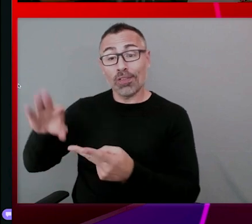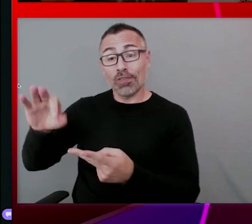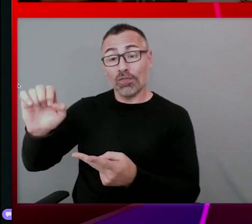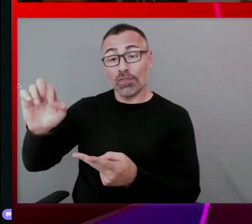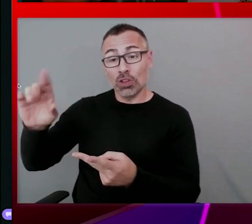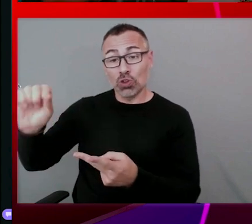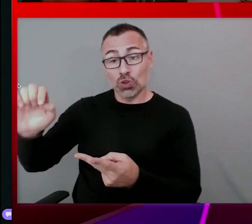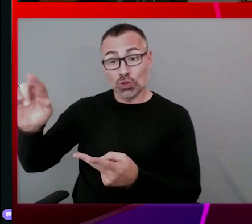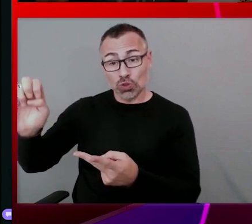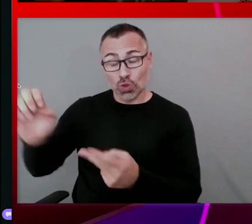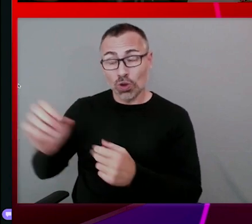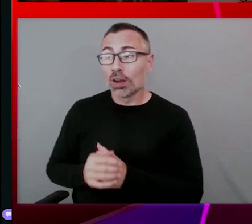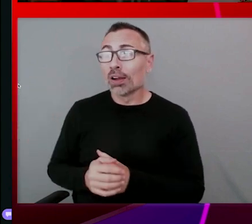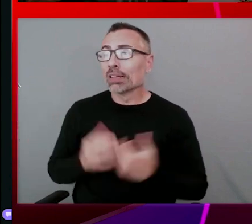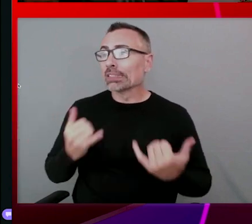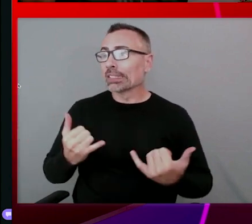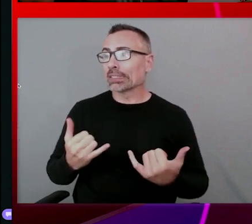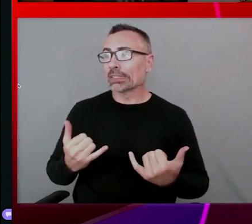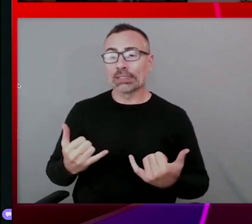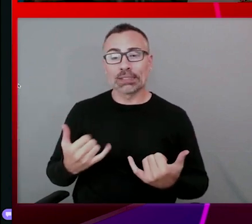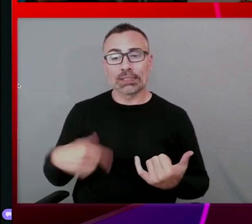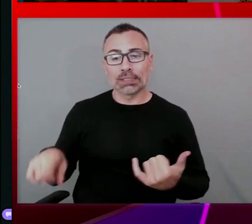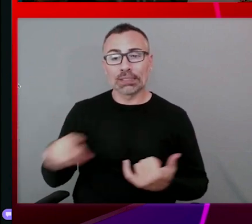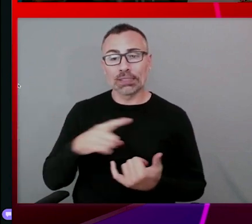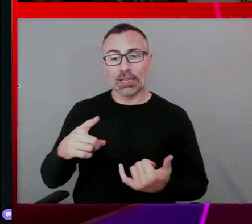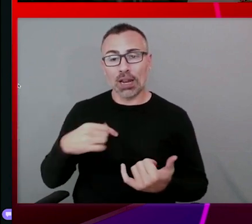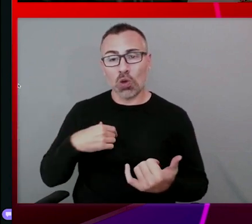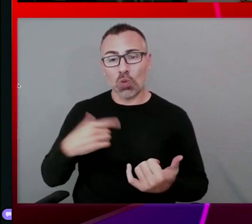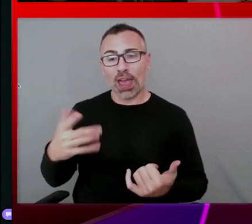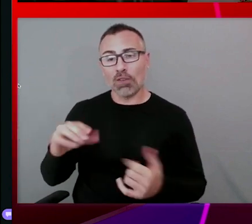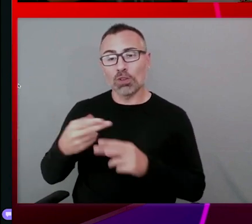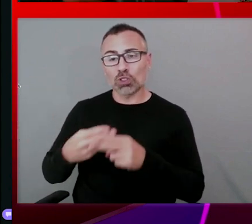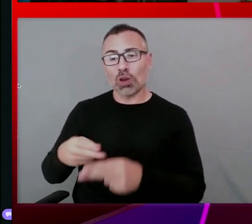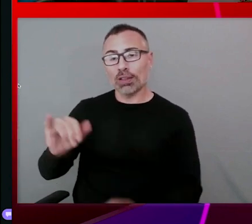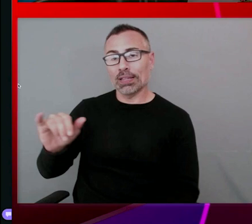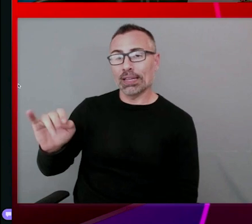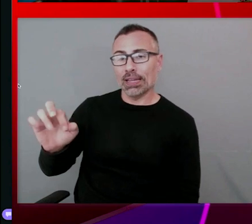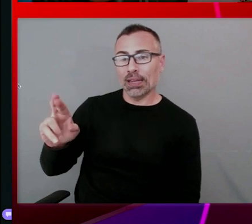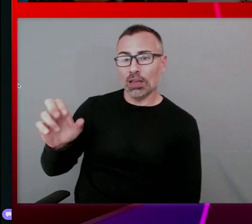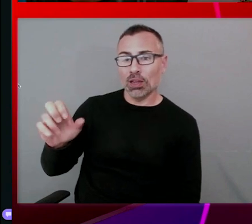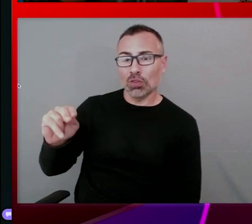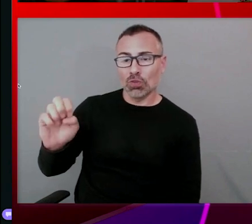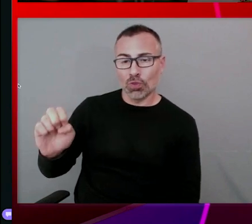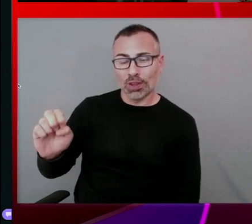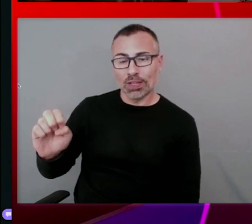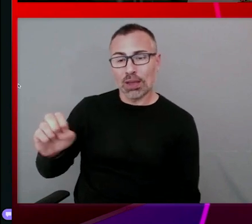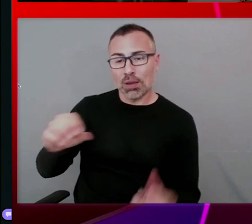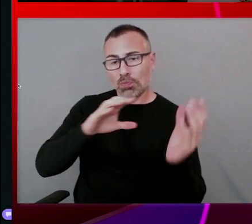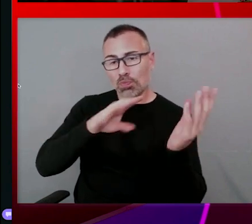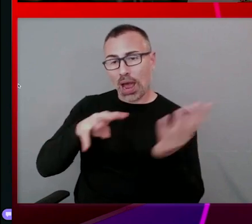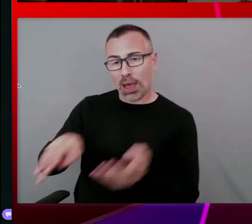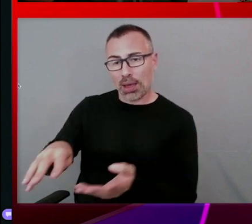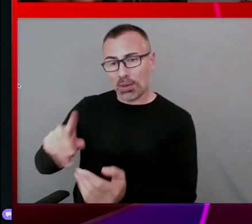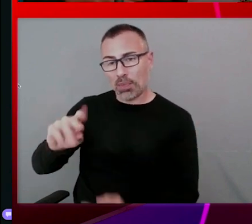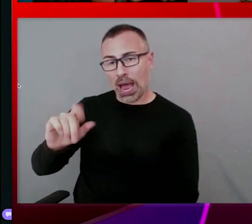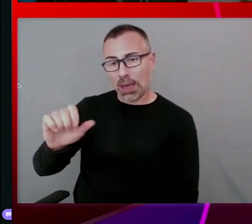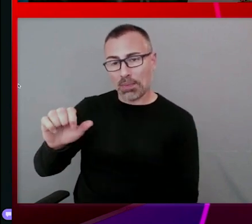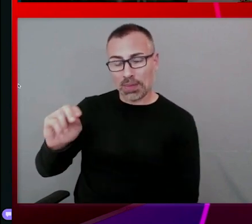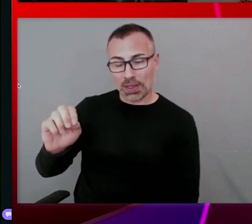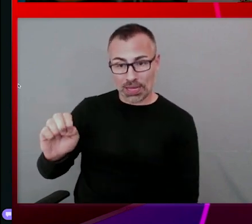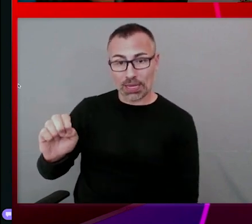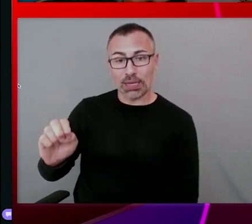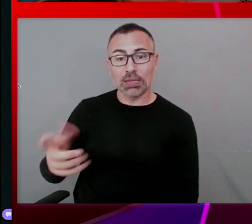Like today we launched an extra option called inference pipeline. So export all these steps into an inference pipeline notebook.